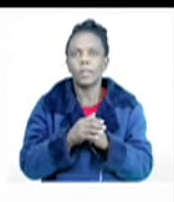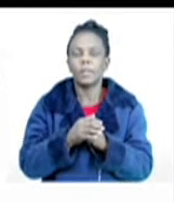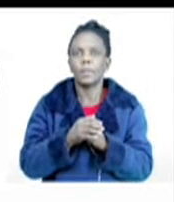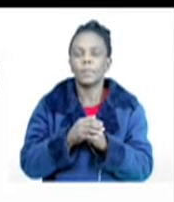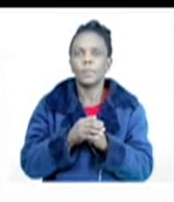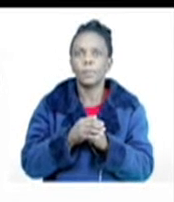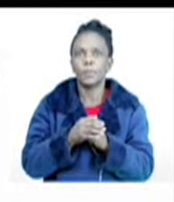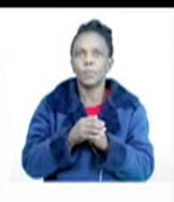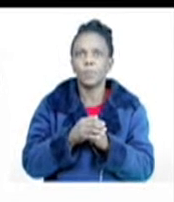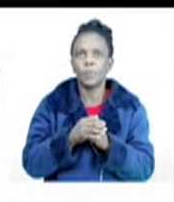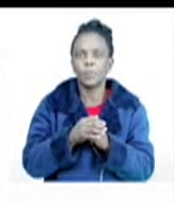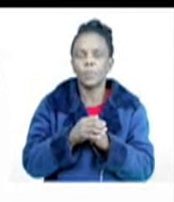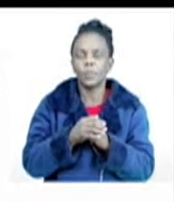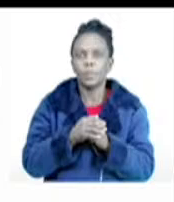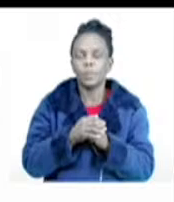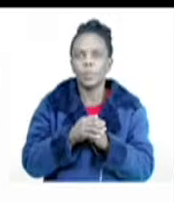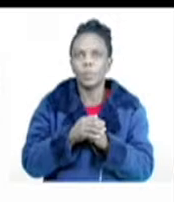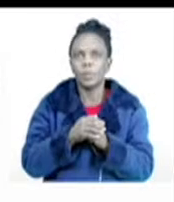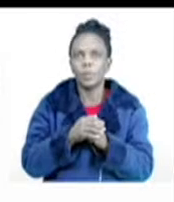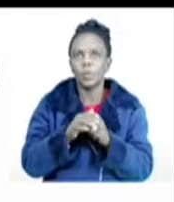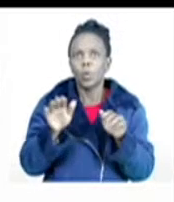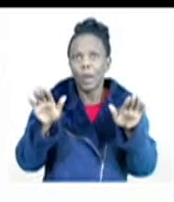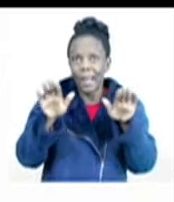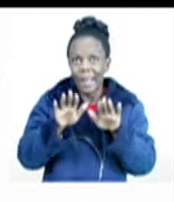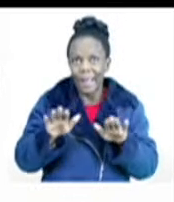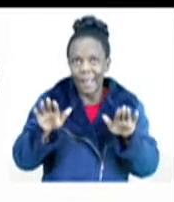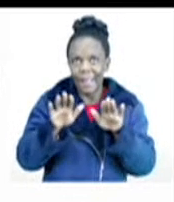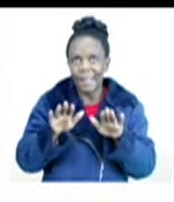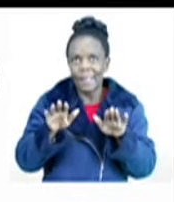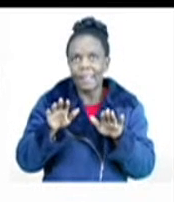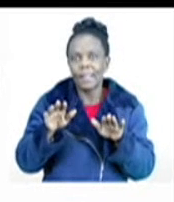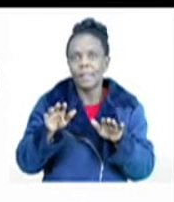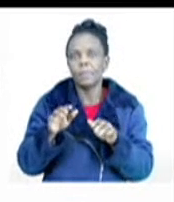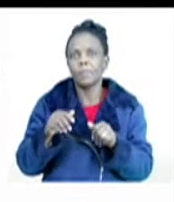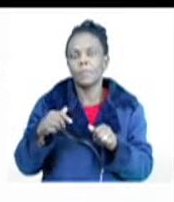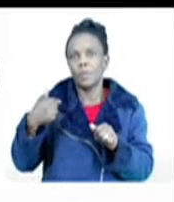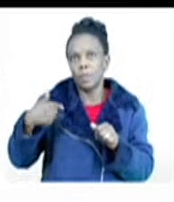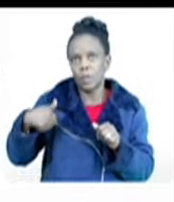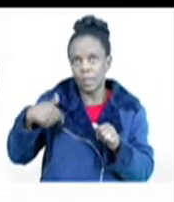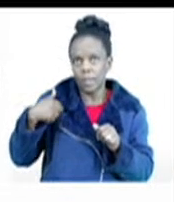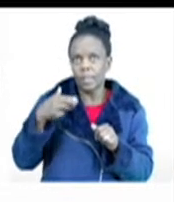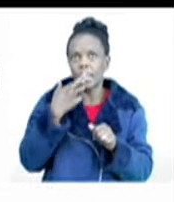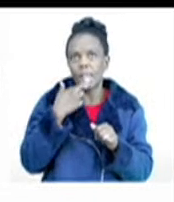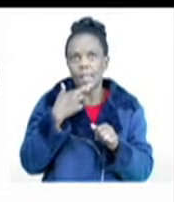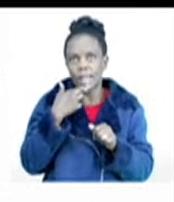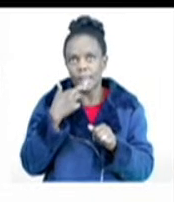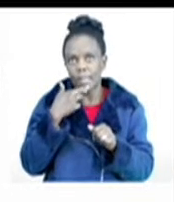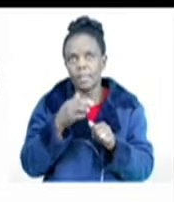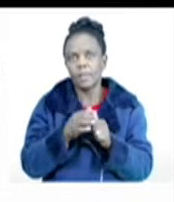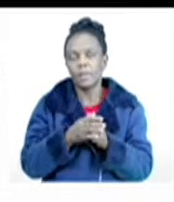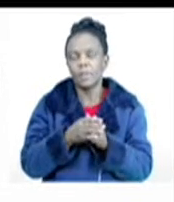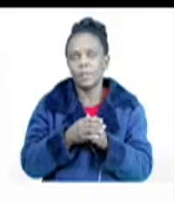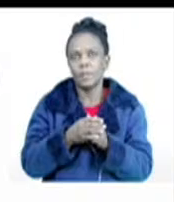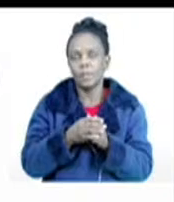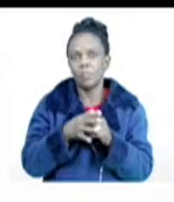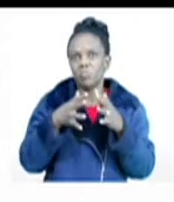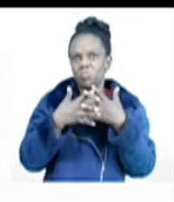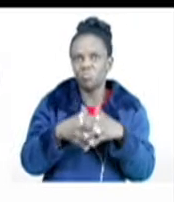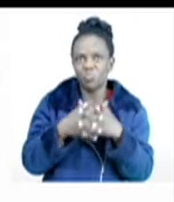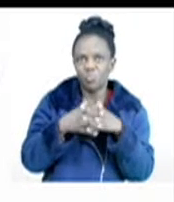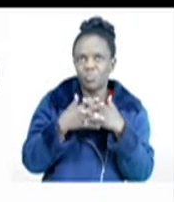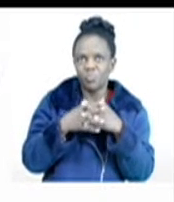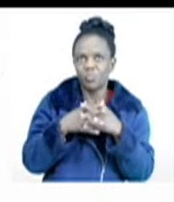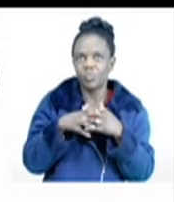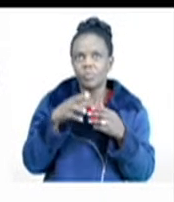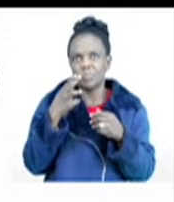the sign red and white. Make sure that when you are coloring, you are inside the lines as